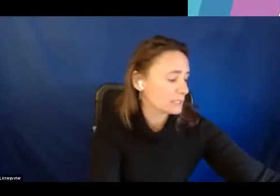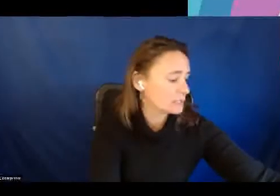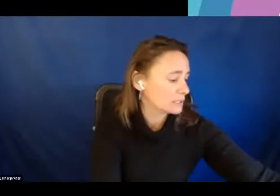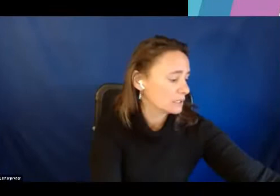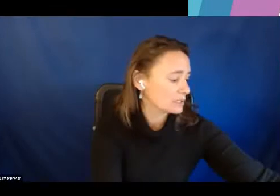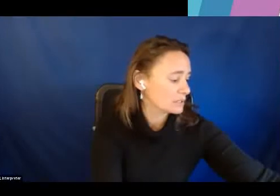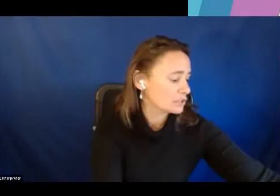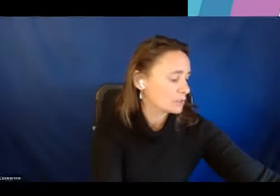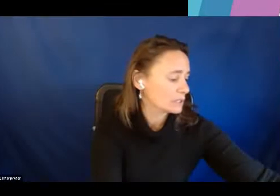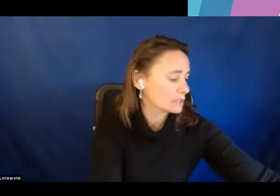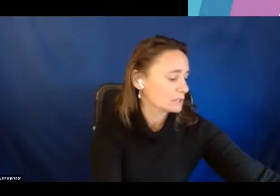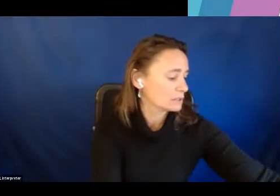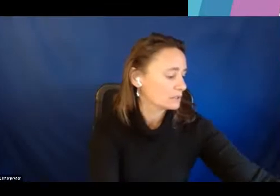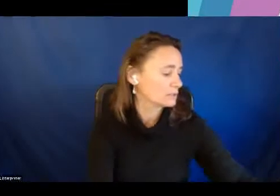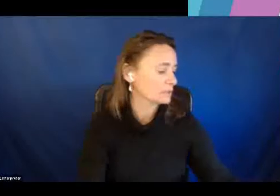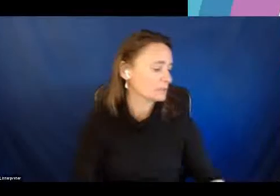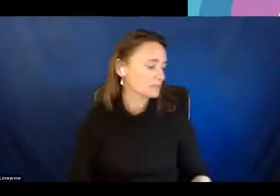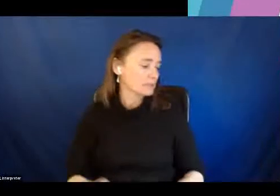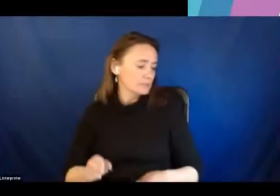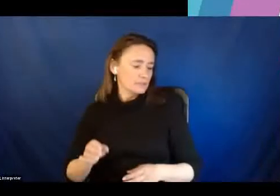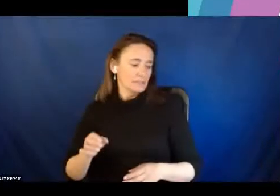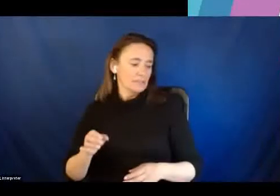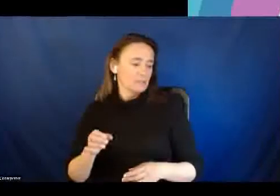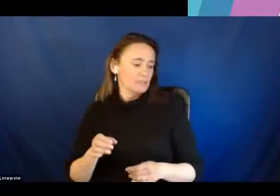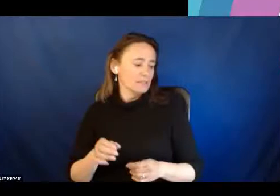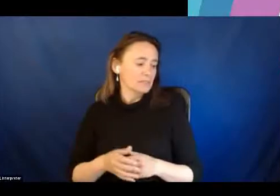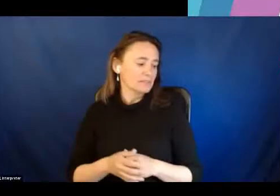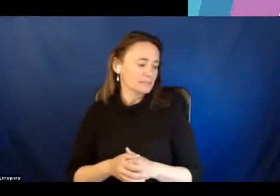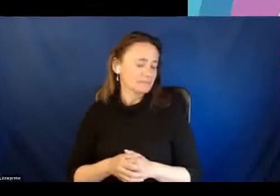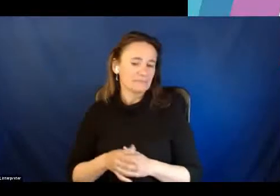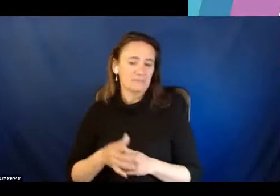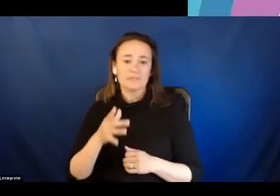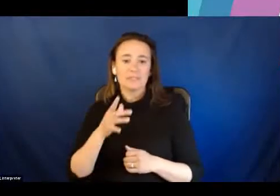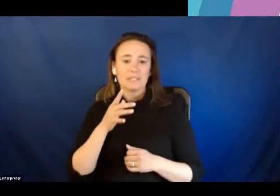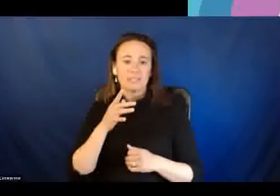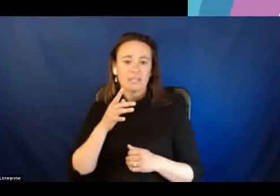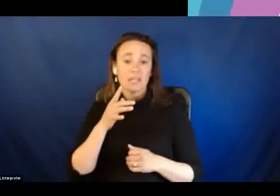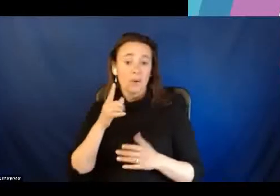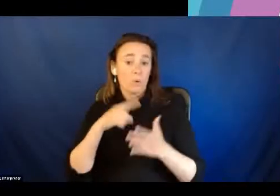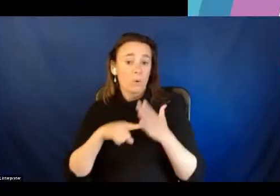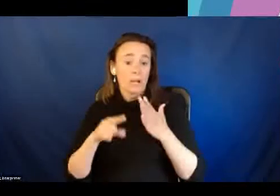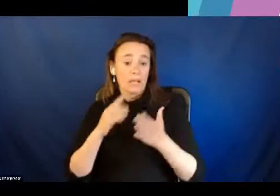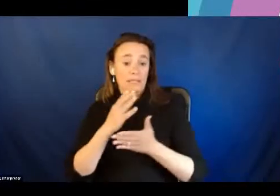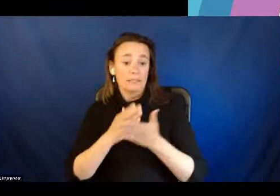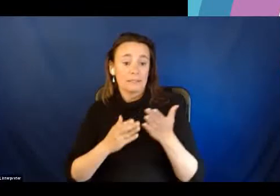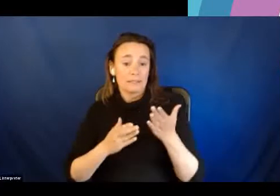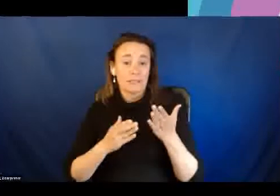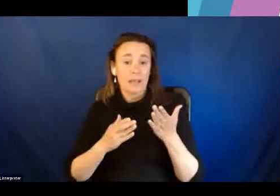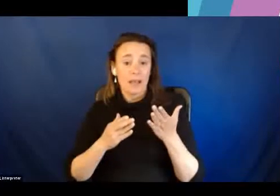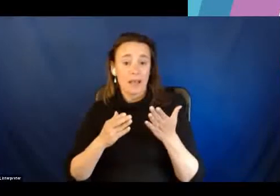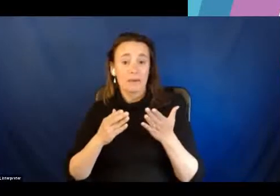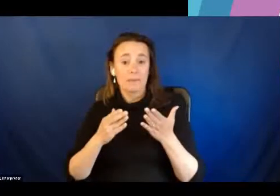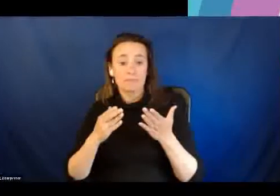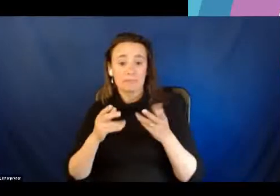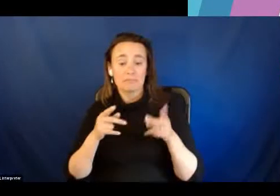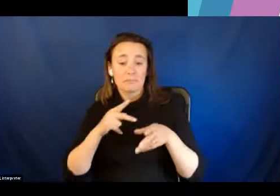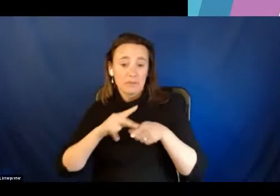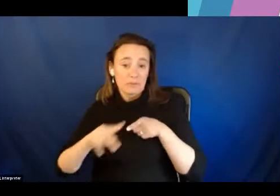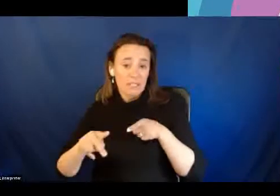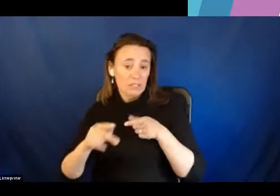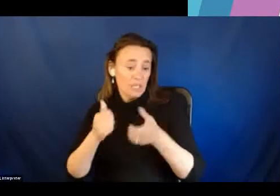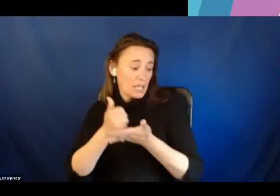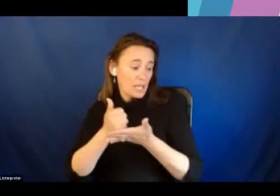What were some things that a helper/professional did that a professional/helper said to you after you were